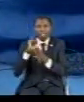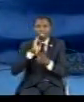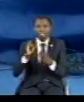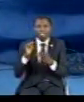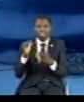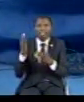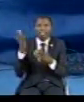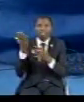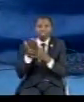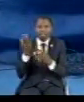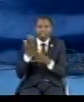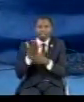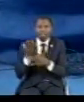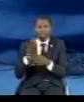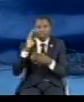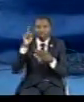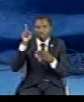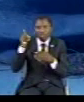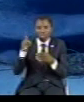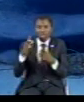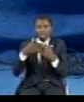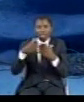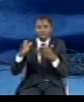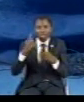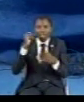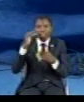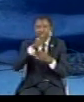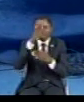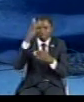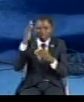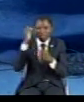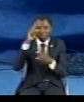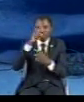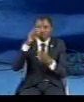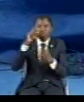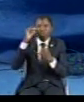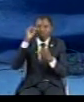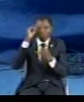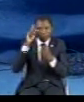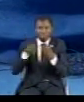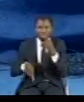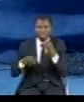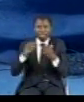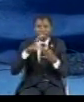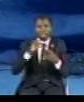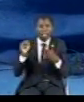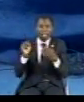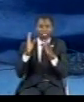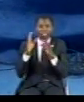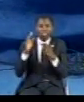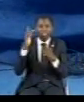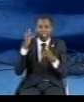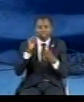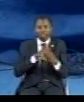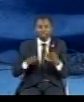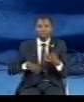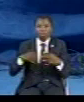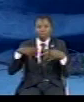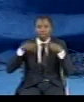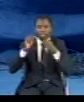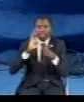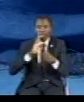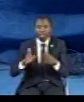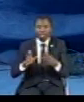that, after the prayer and final amen of the prayer, her hand was healed. Amen. Her hand